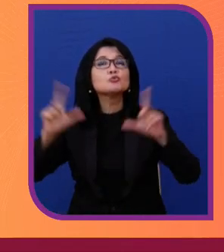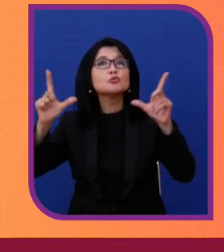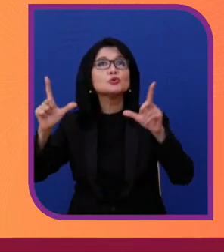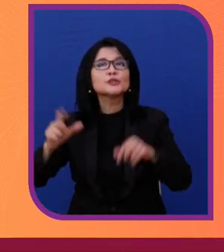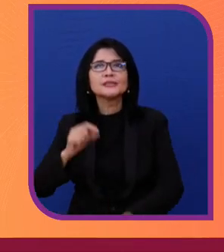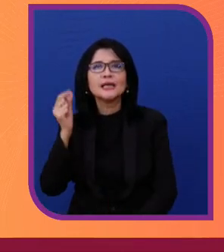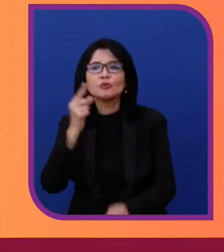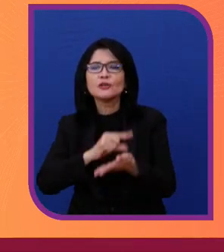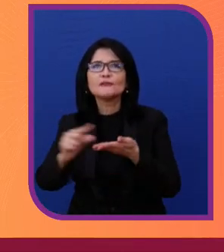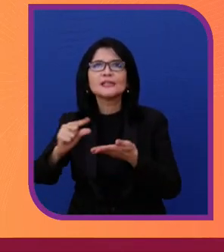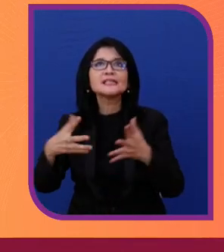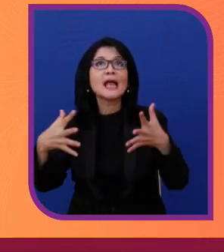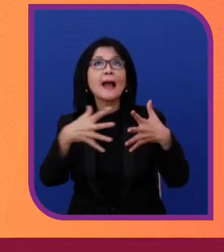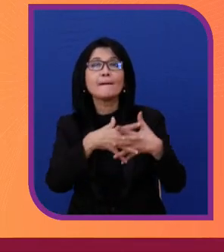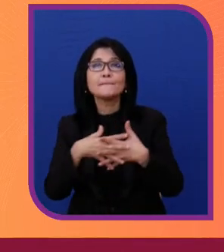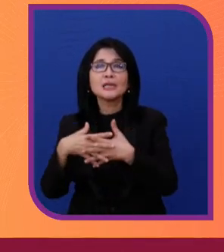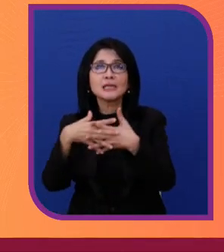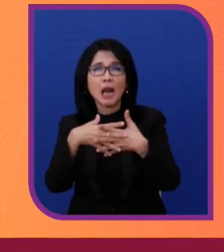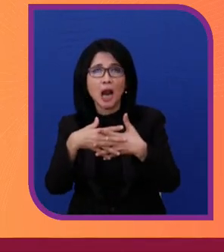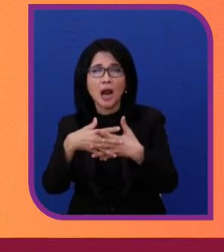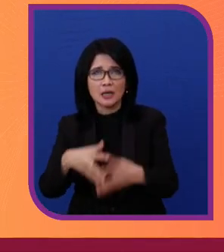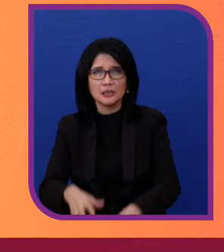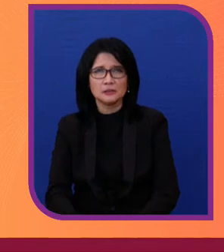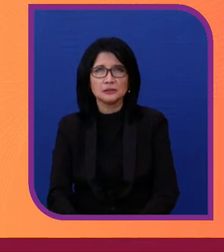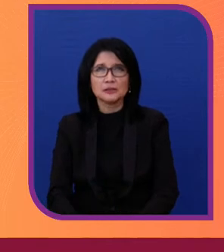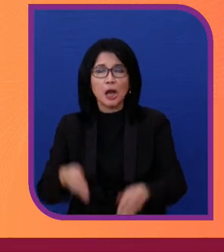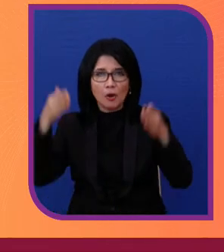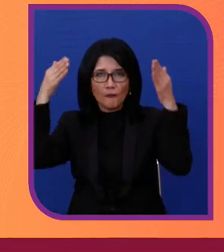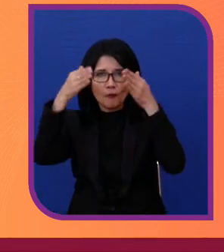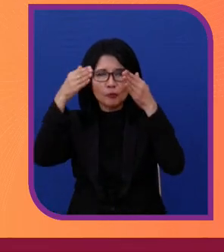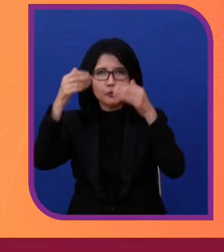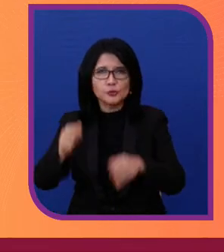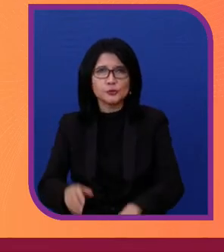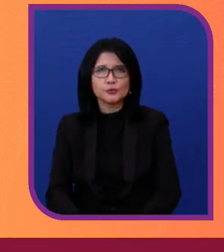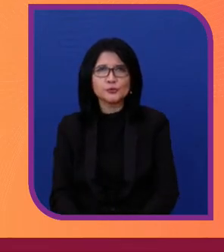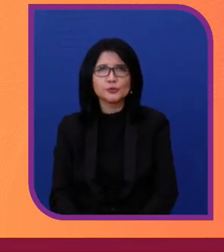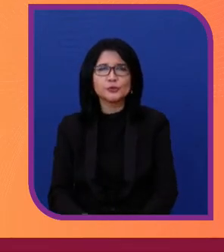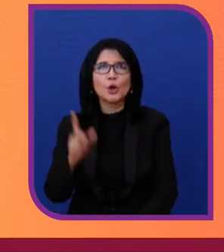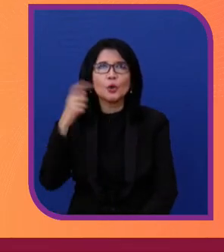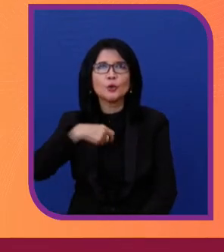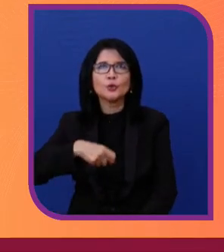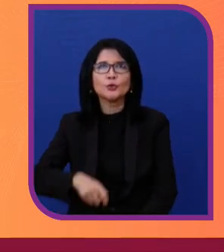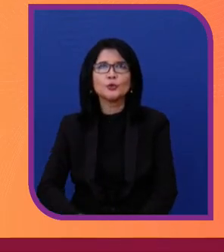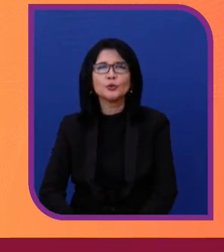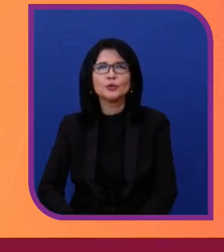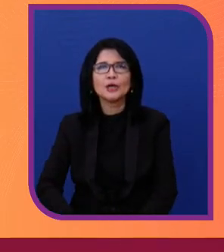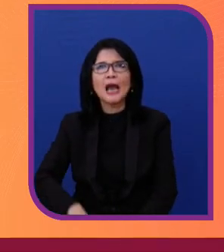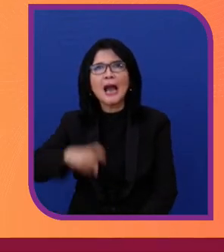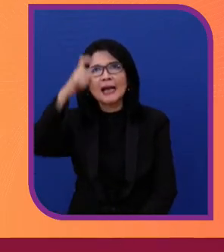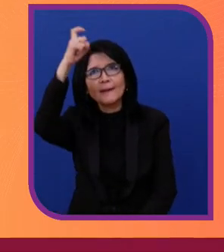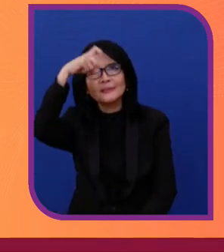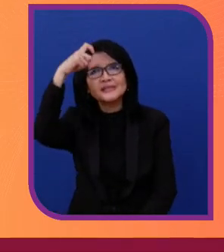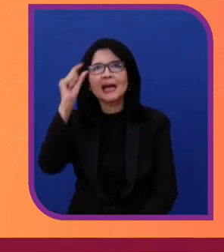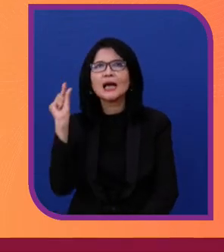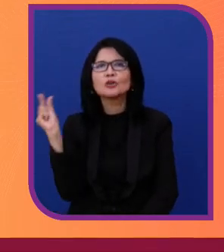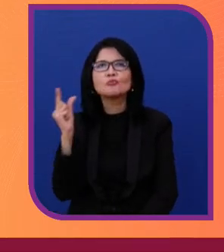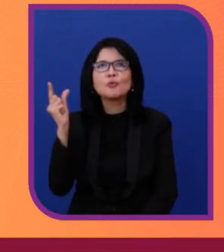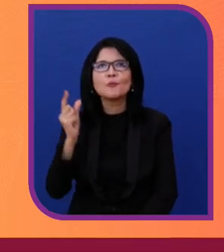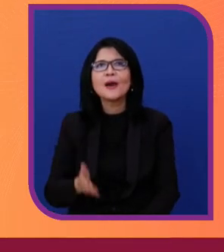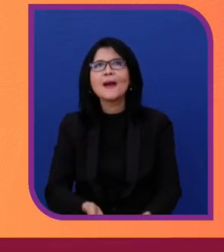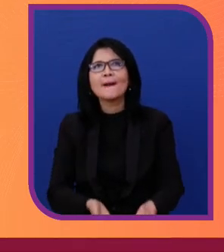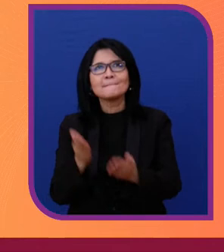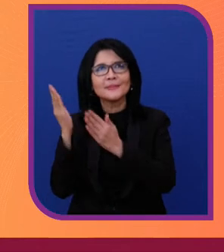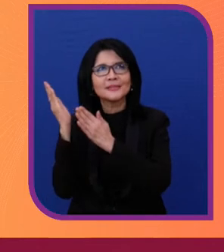focusing on public Finance dokter Lucky alfirman time is yours feat Eminem Thank you Thank you